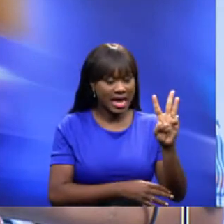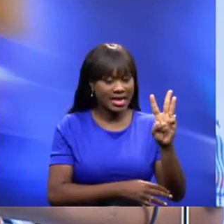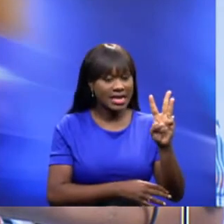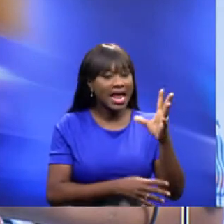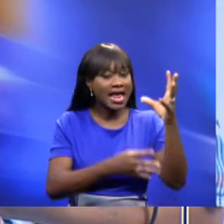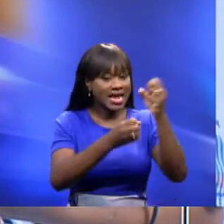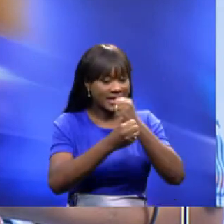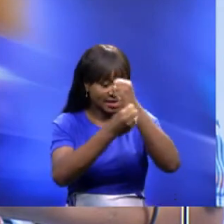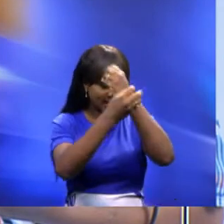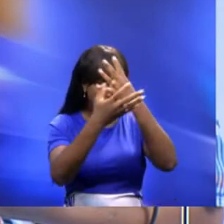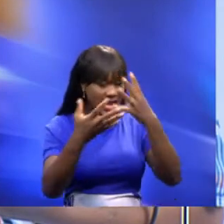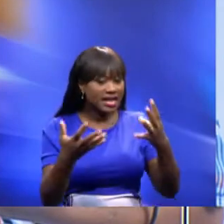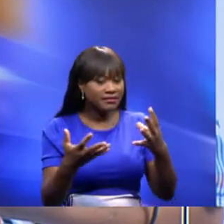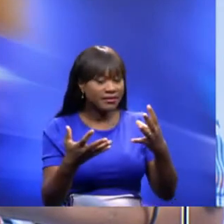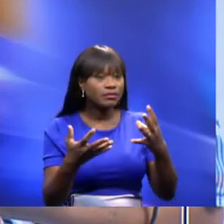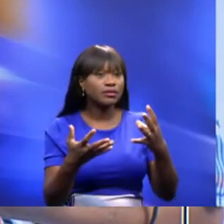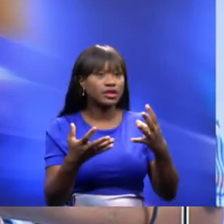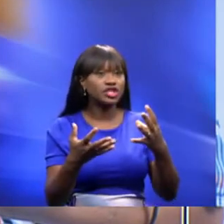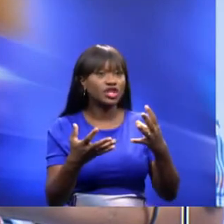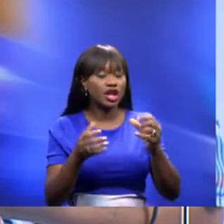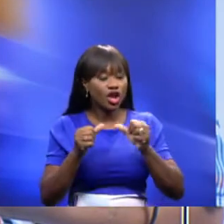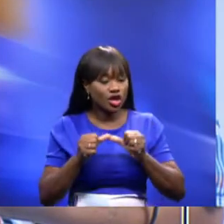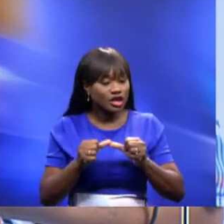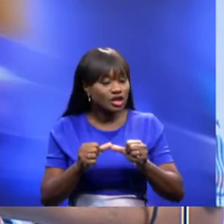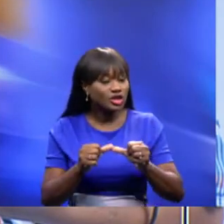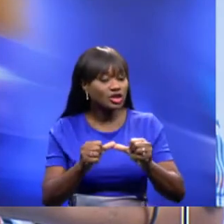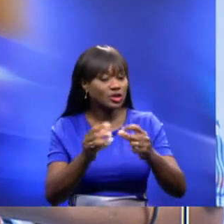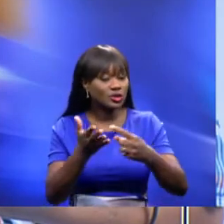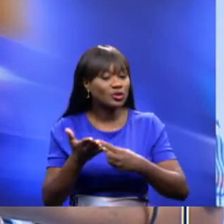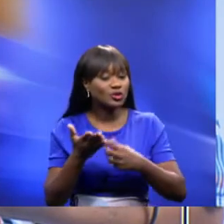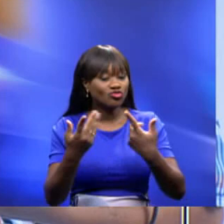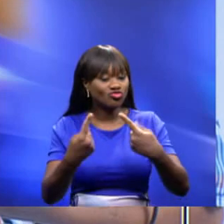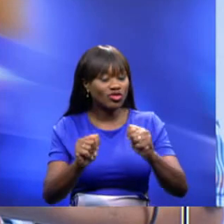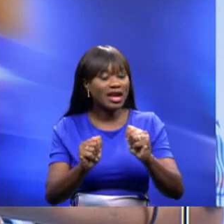the information, keep the discourse going as we strive